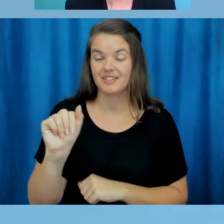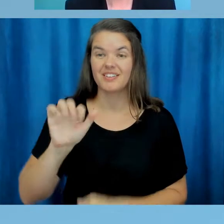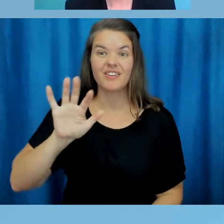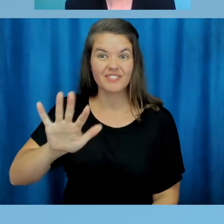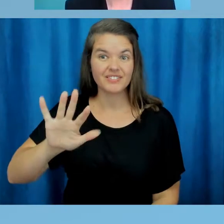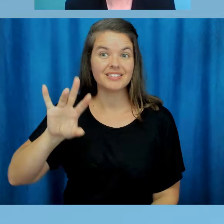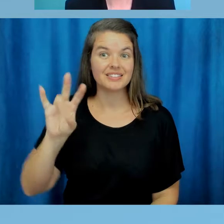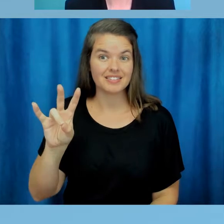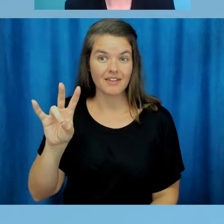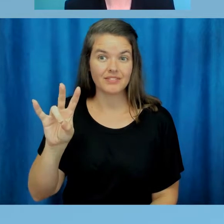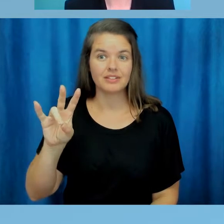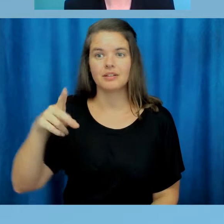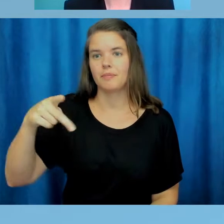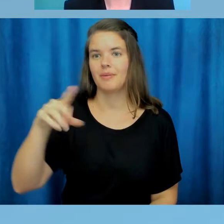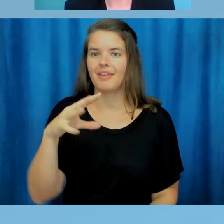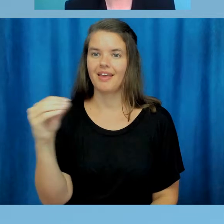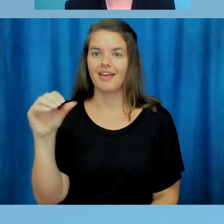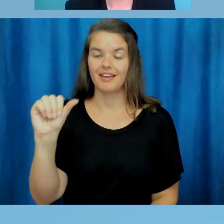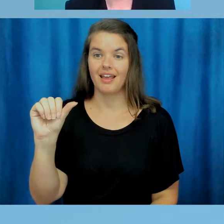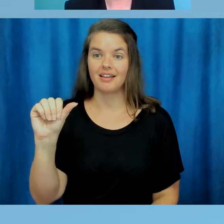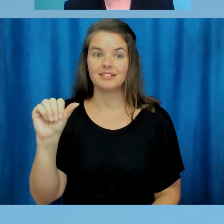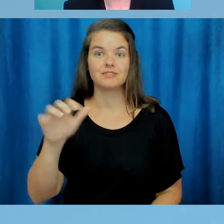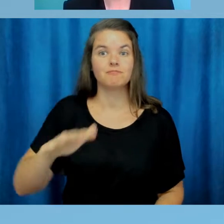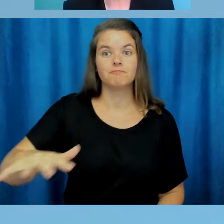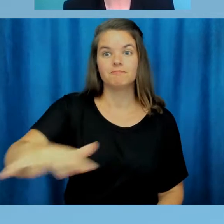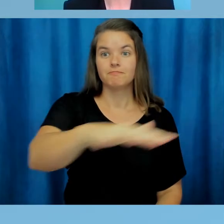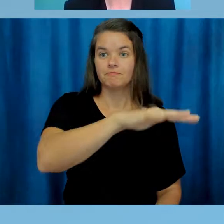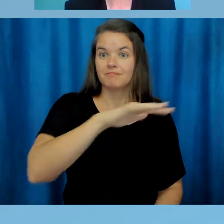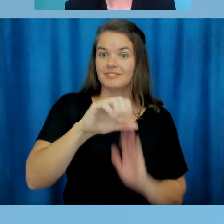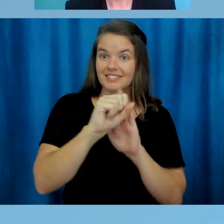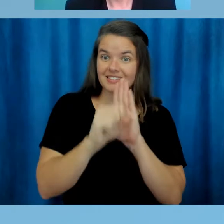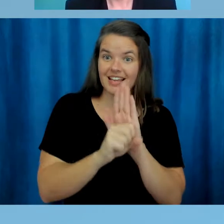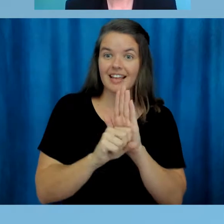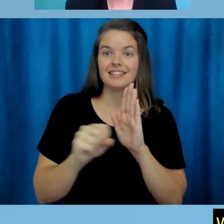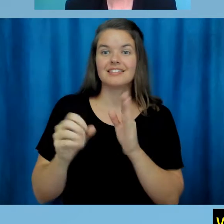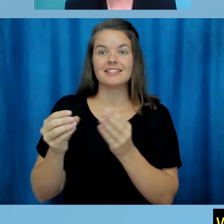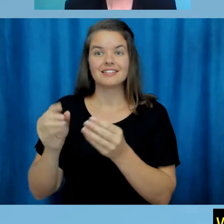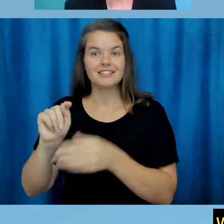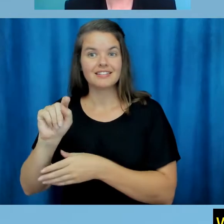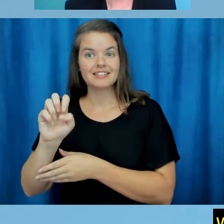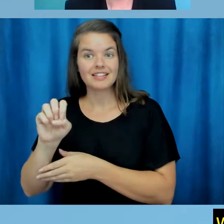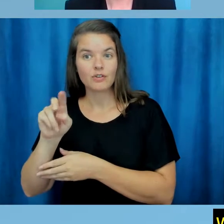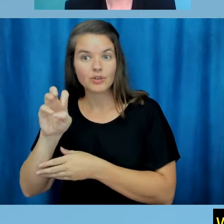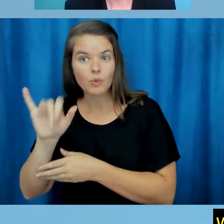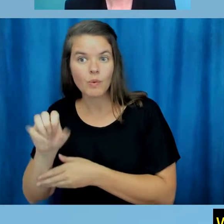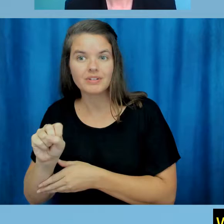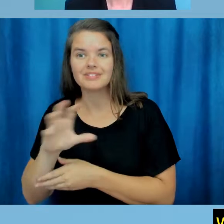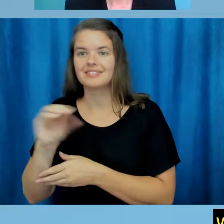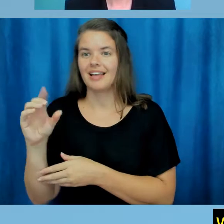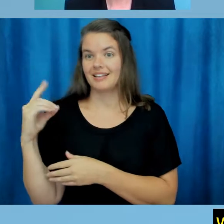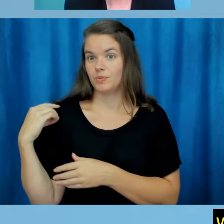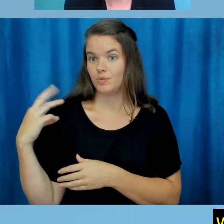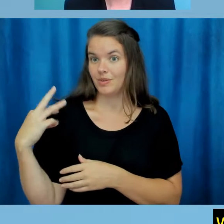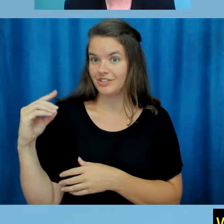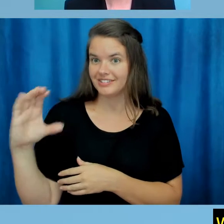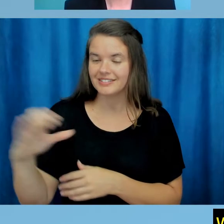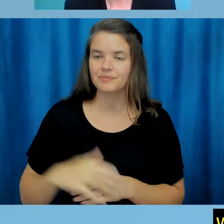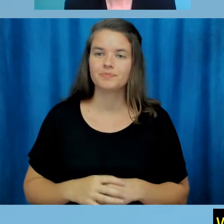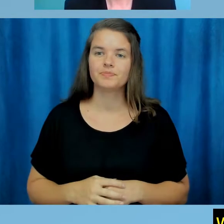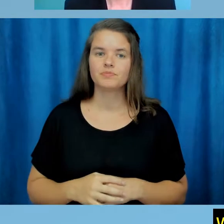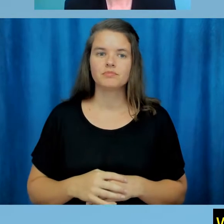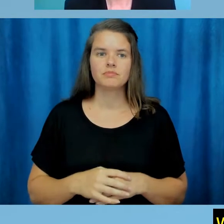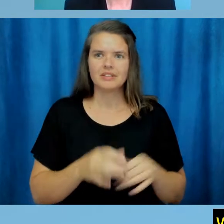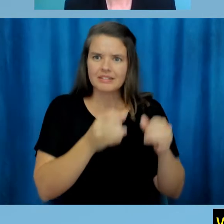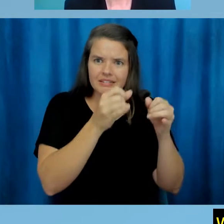of the states and the US territories and District of Columbia. We help people with individual